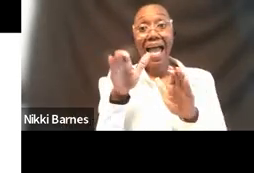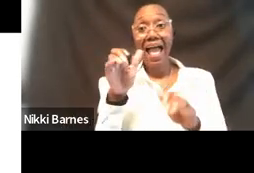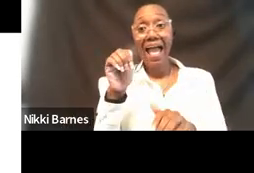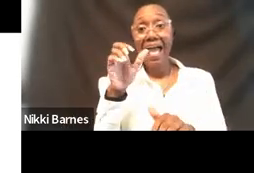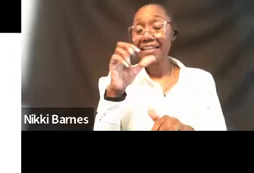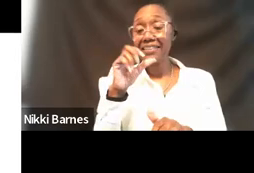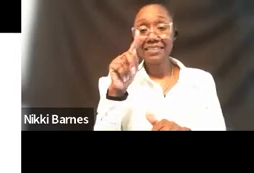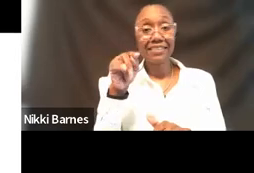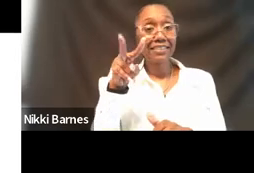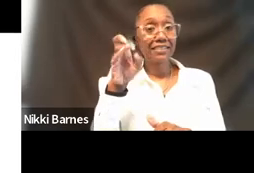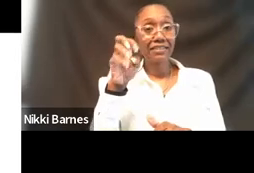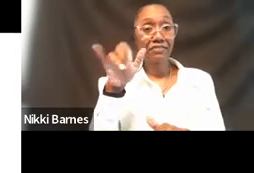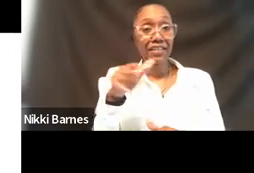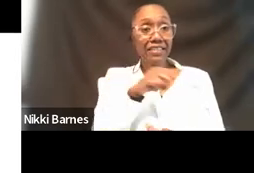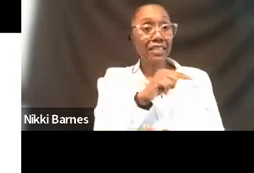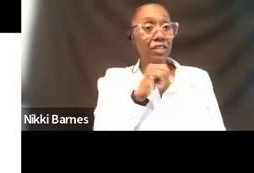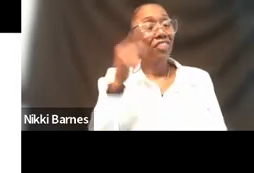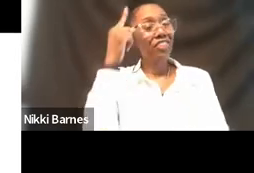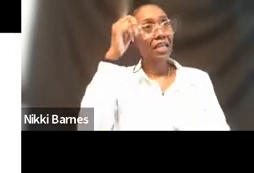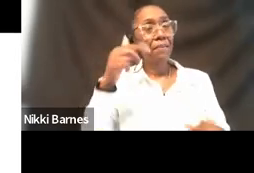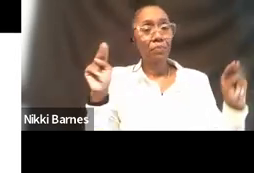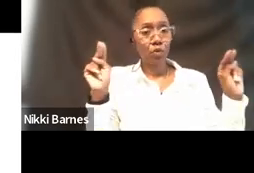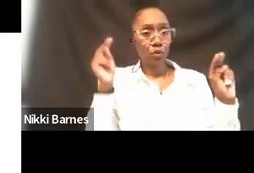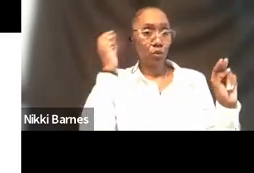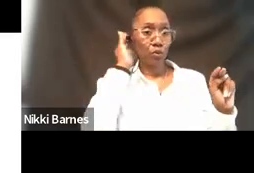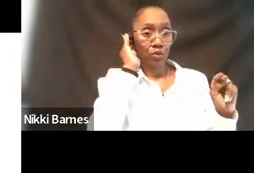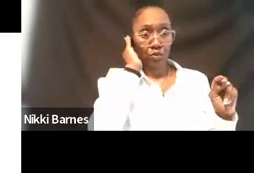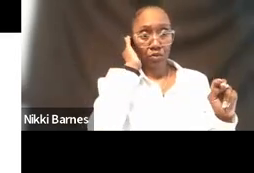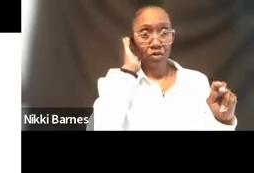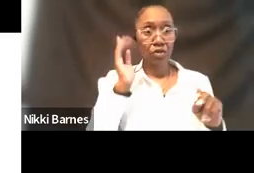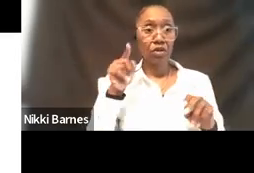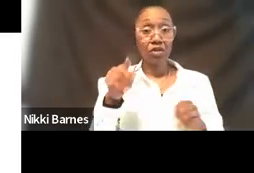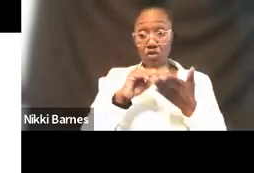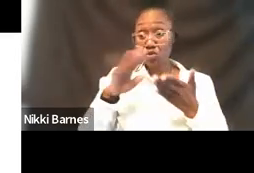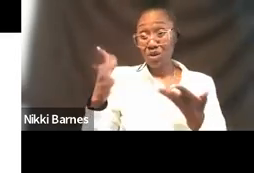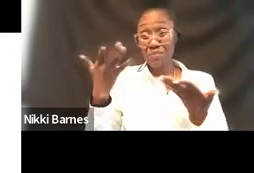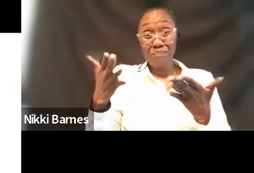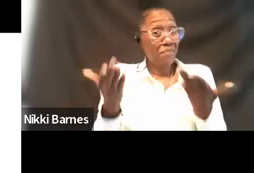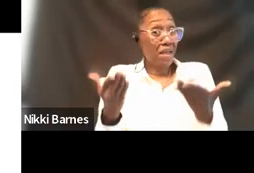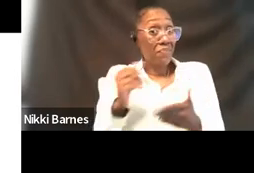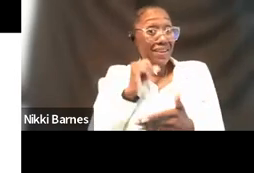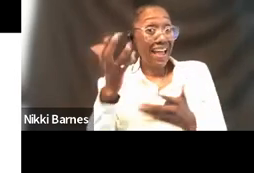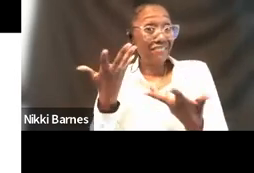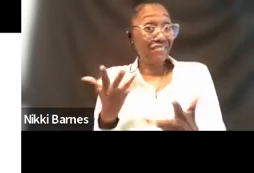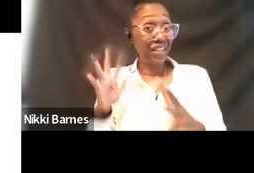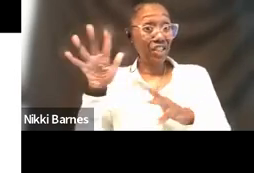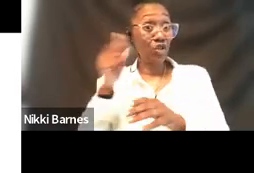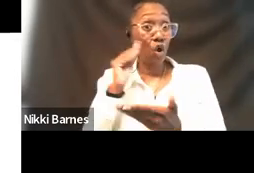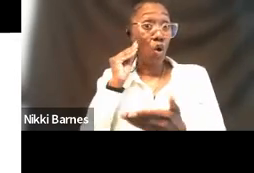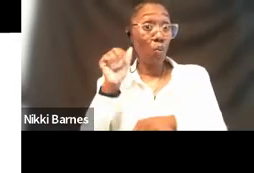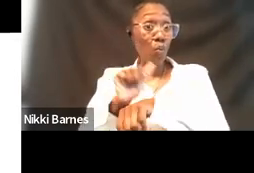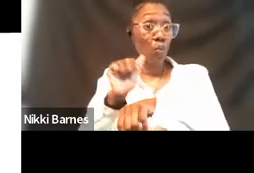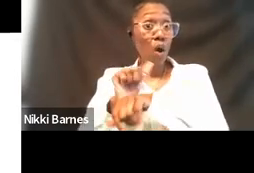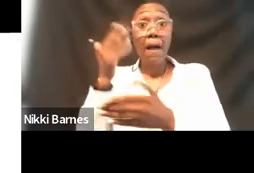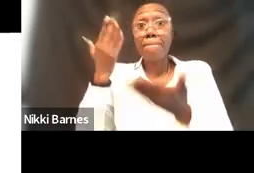when you're thinking about your own biases, think about the fact that the student might not be completing his homework because he's working at night. The guardian is